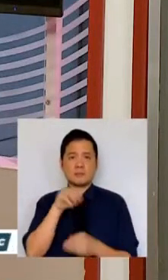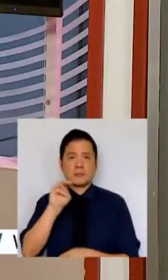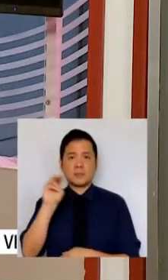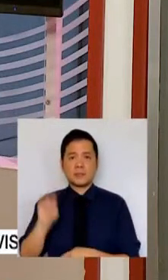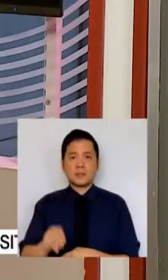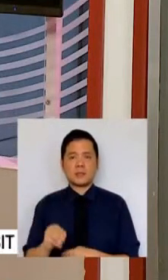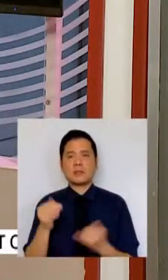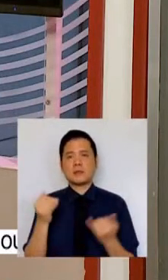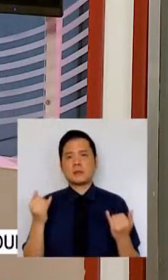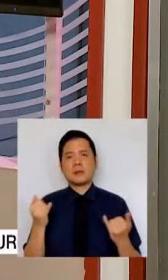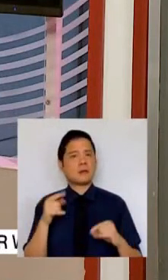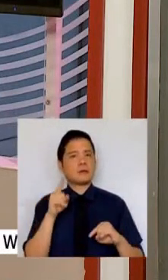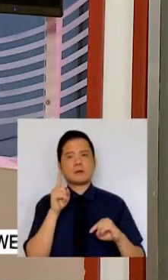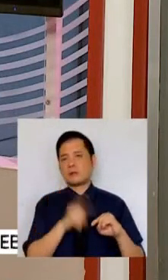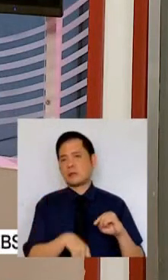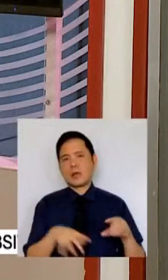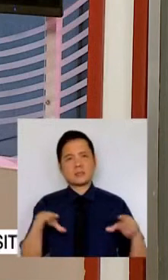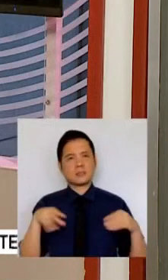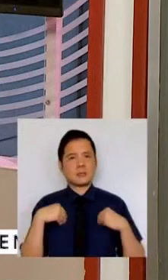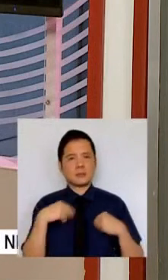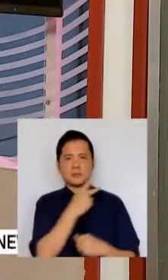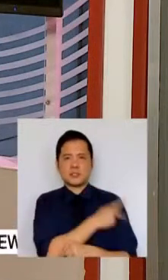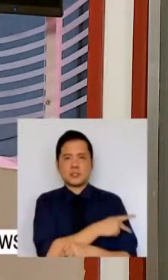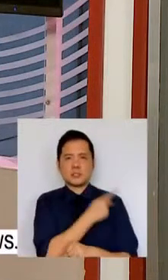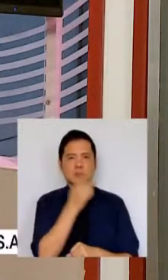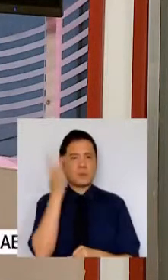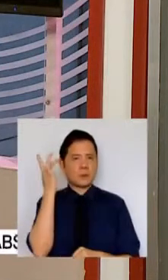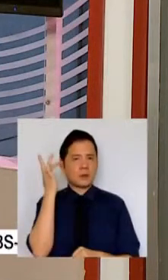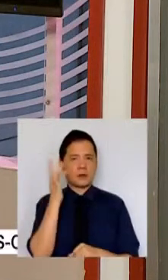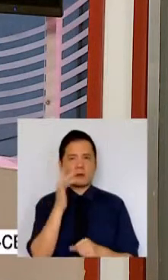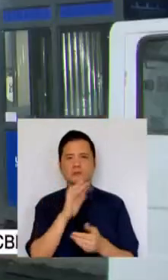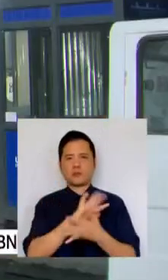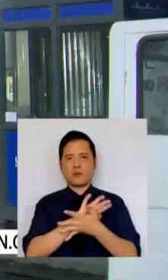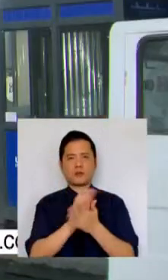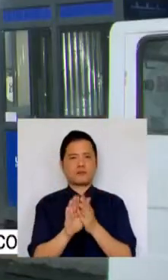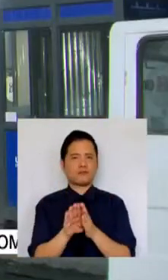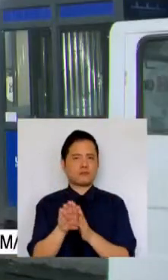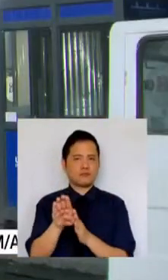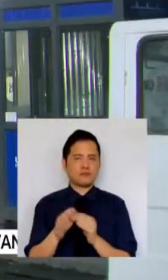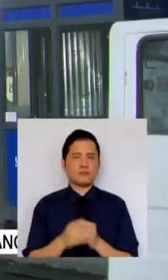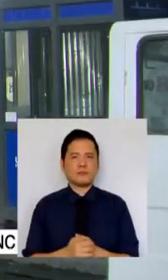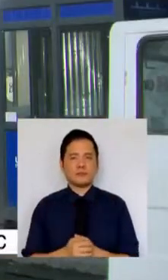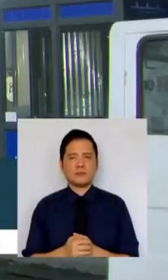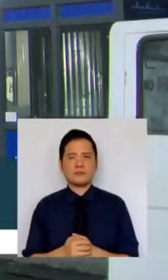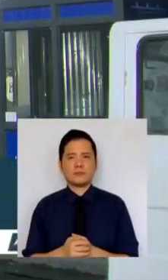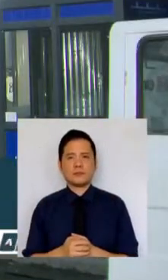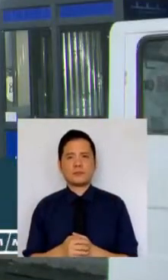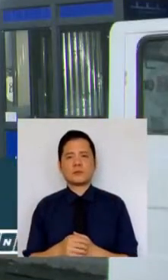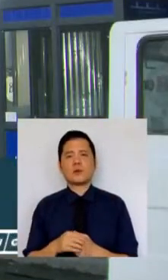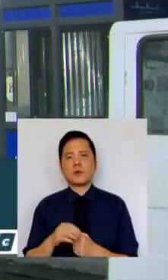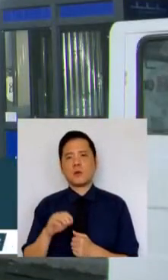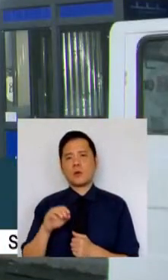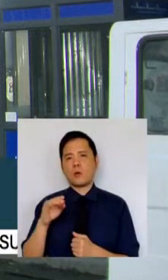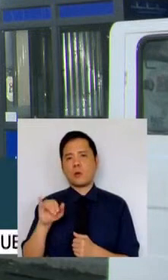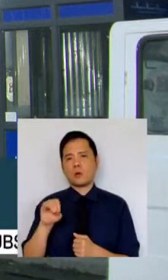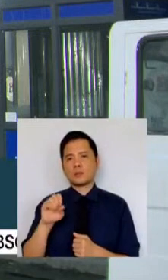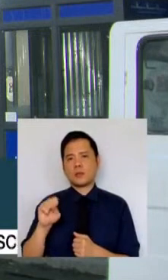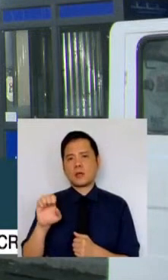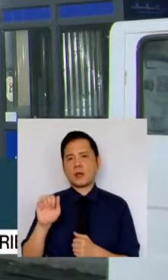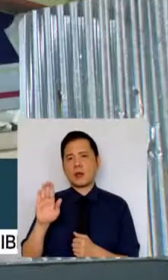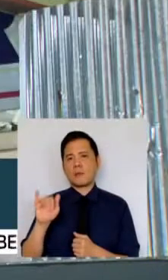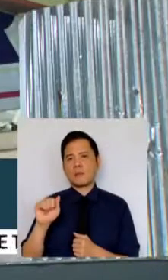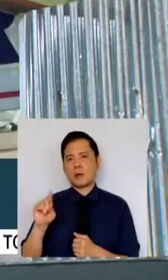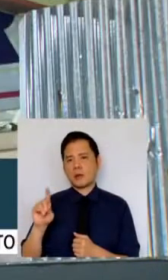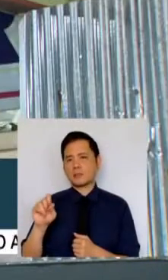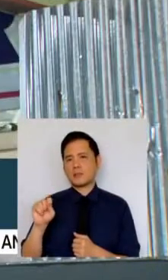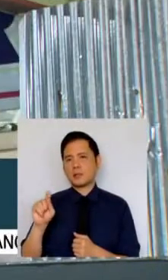limit admissions amid the surge in COVID-19 cases. The Justice Jose Abad Santos General Hospital exceeded its COVID bed